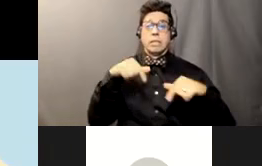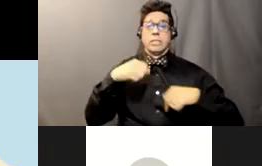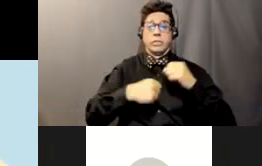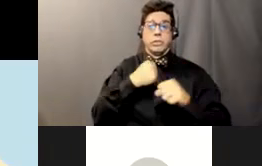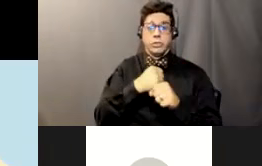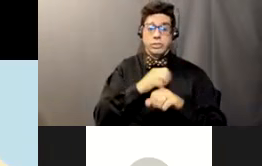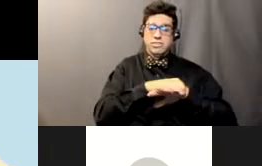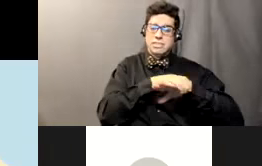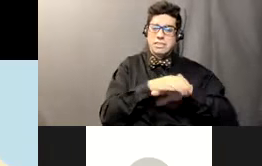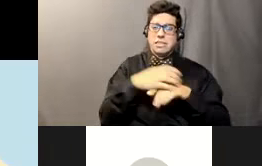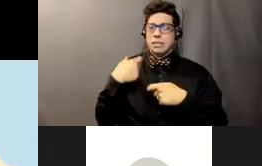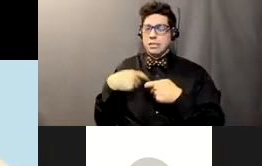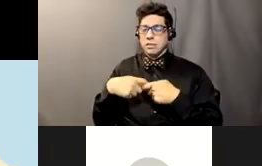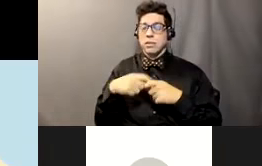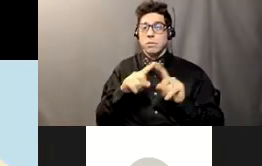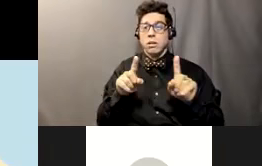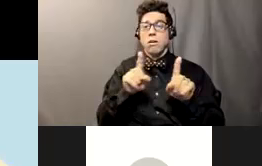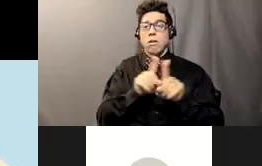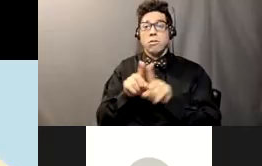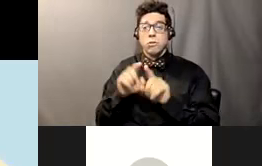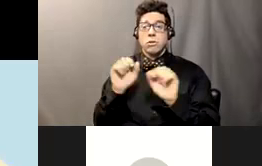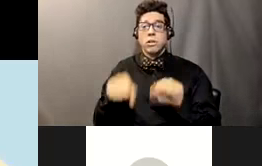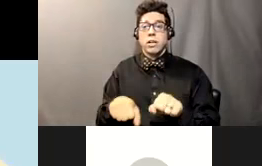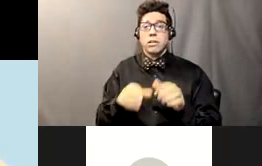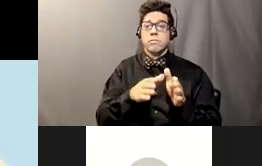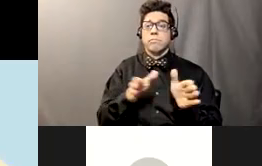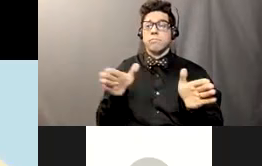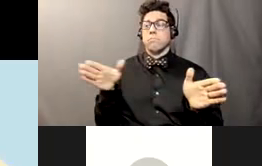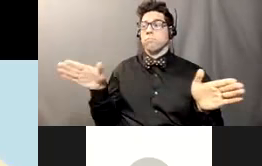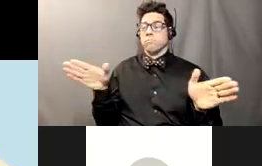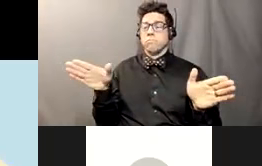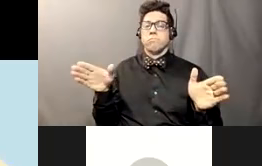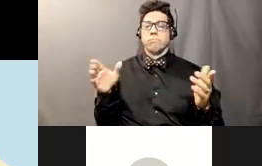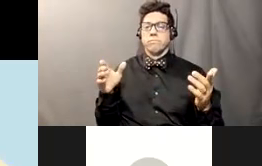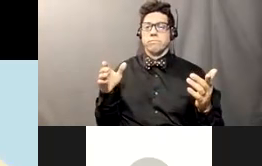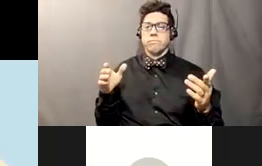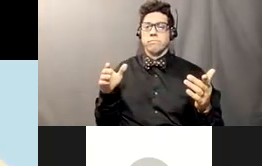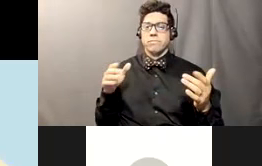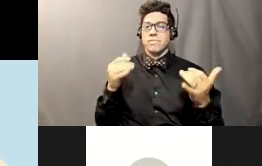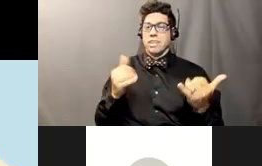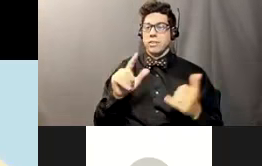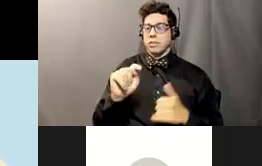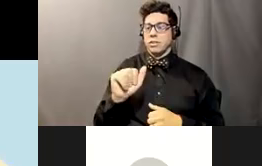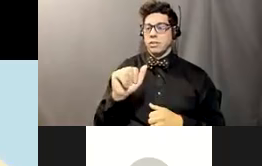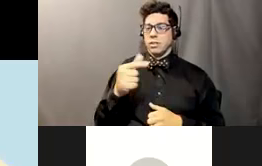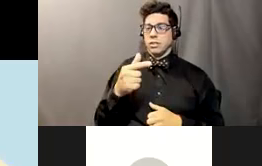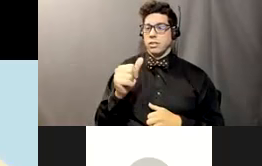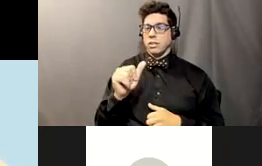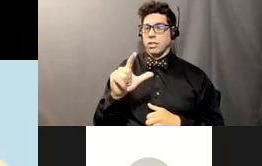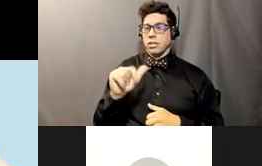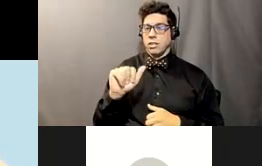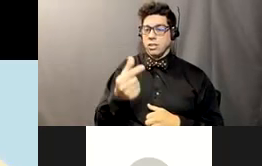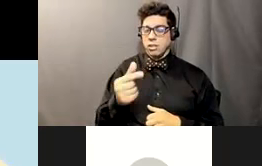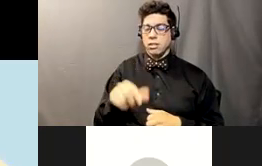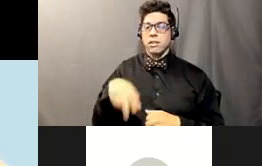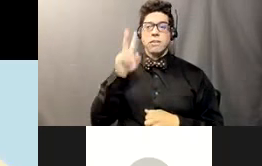English and Spanish, but we were able to expand and being able to have them in Tagalog, Vietnamese, Korean,